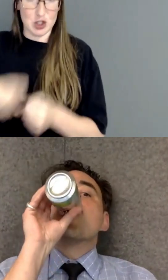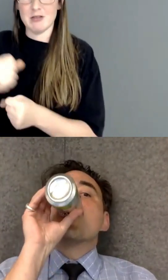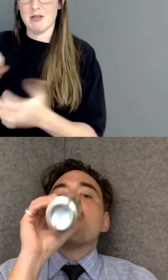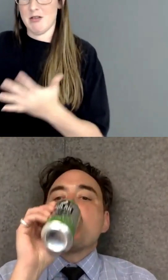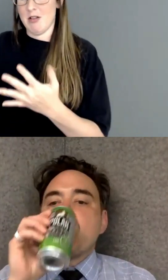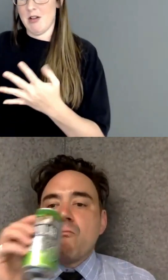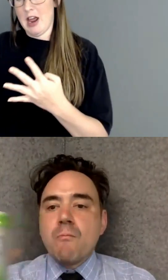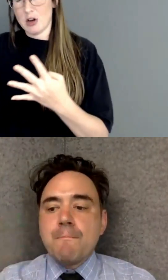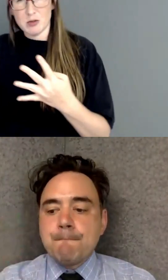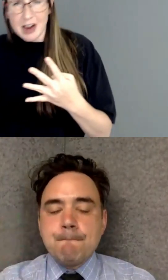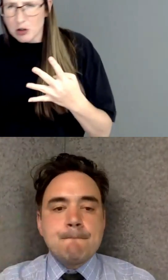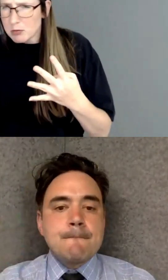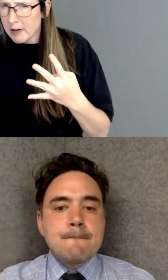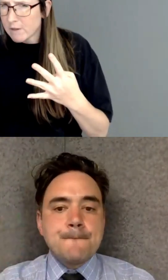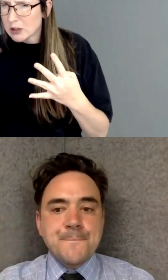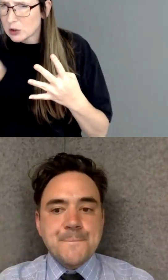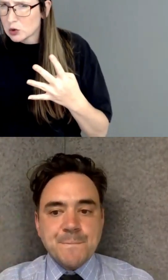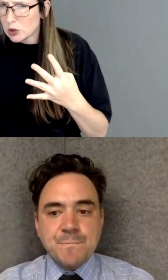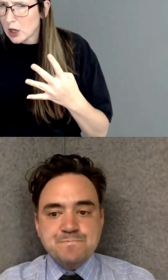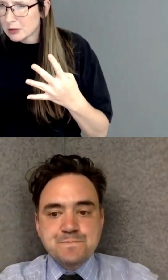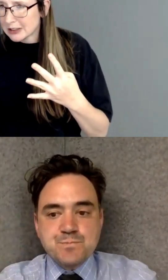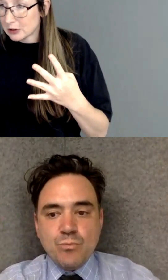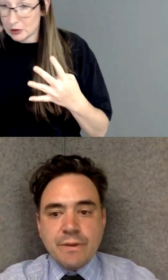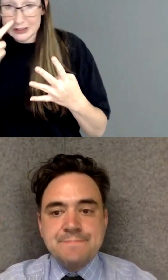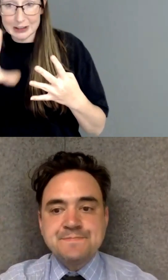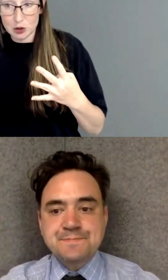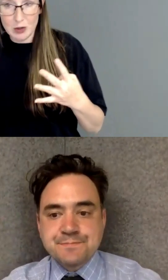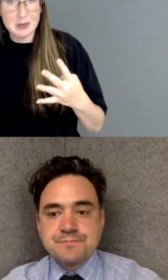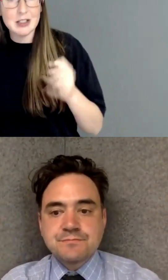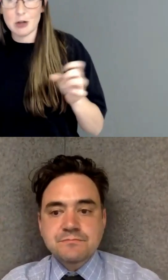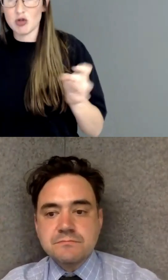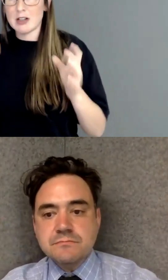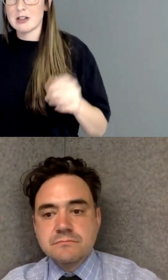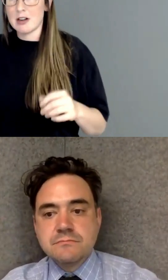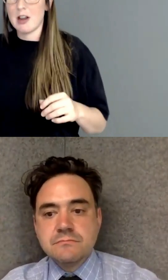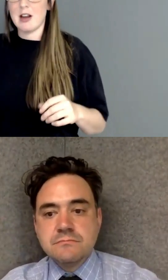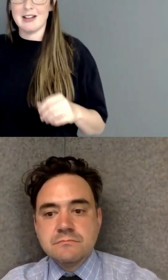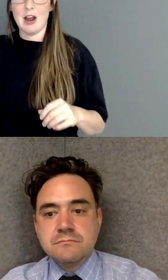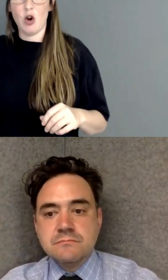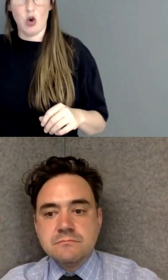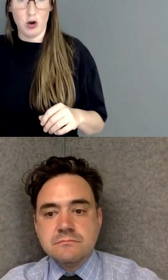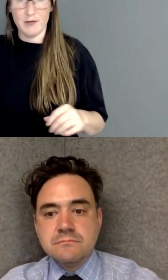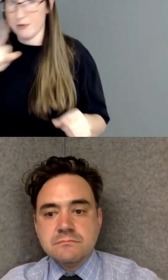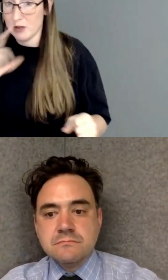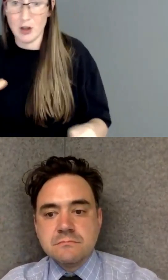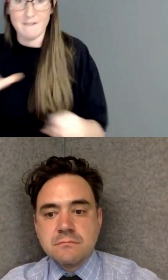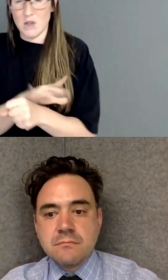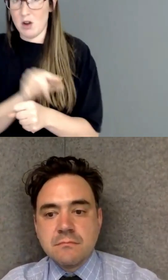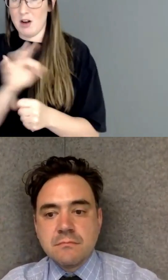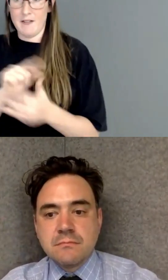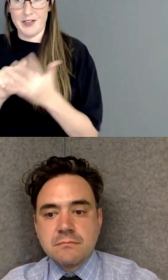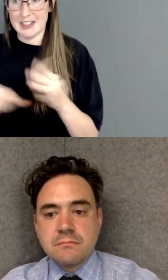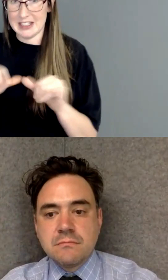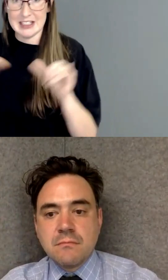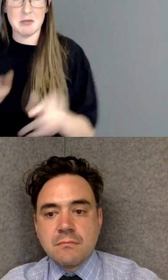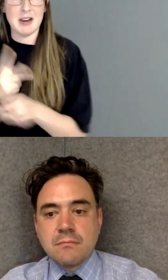October. I believe it's October 14th through 17th. You can look at their website by going to crisiscon.org. And the entirety of all of the systems